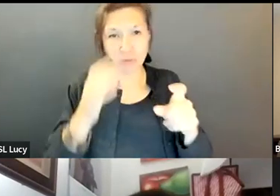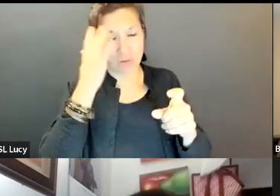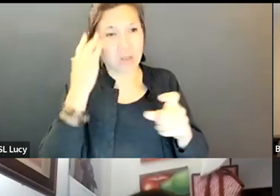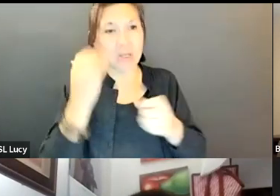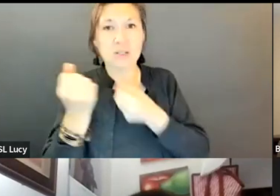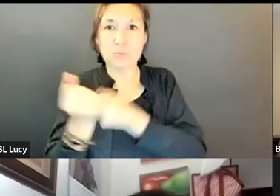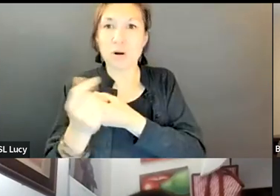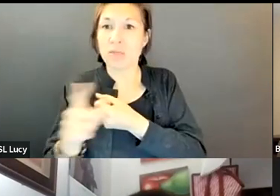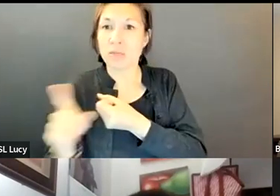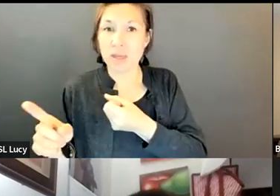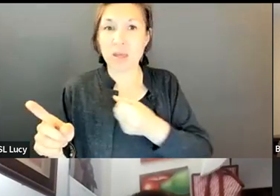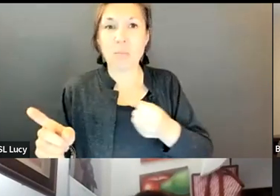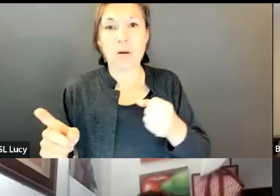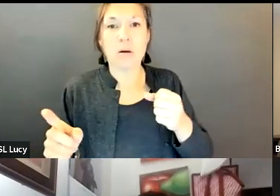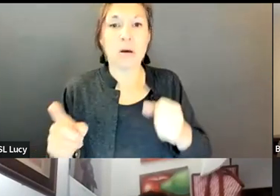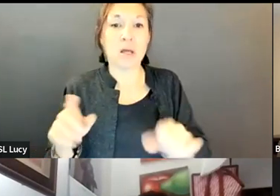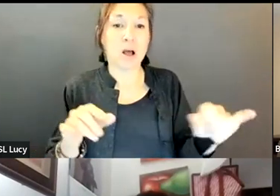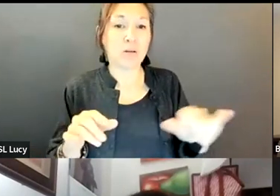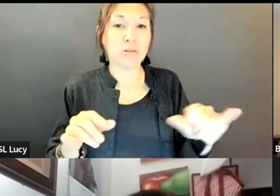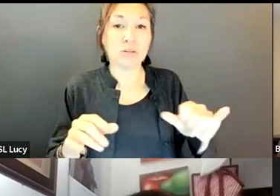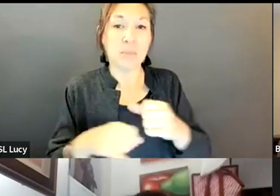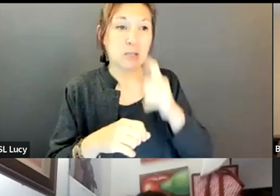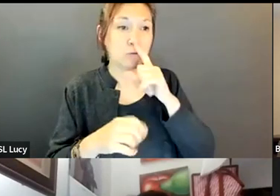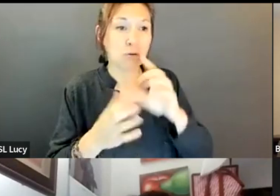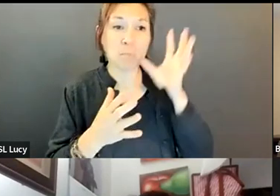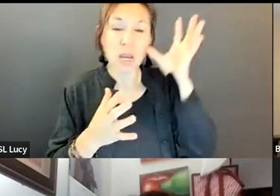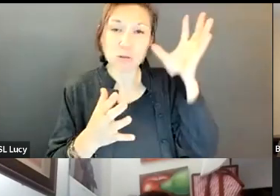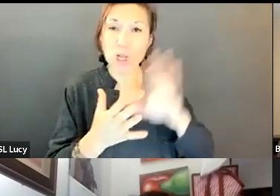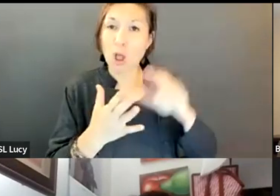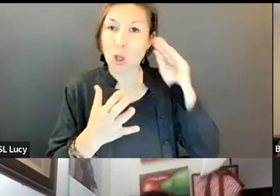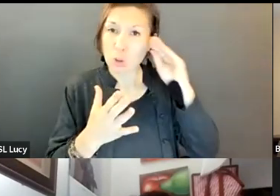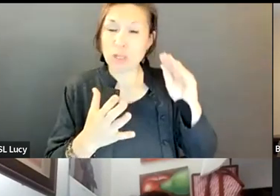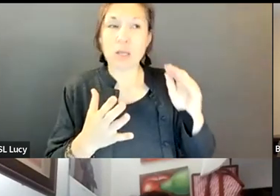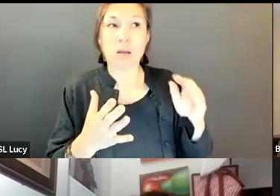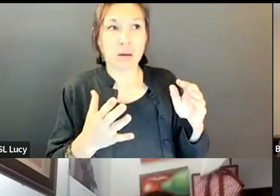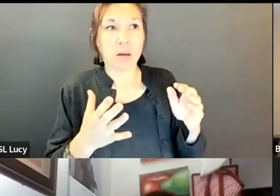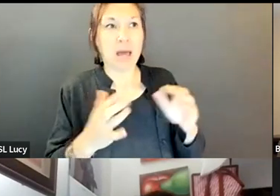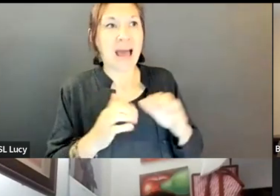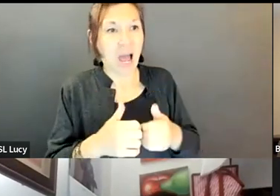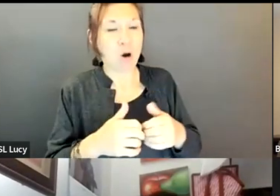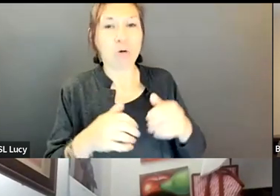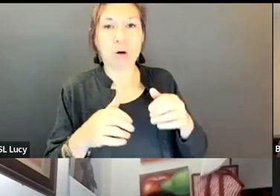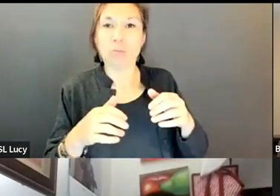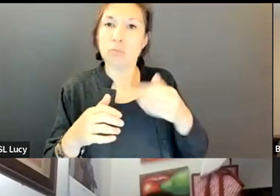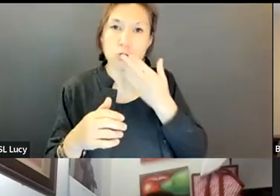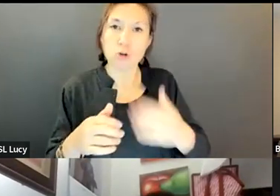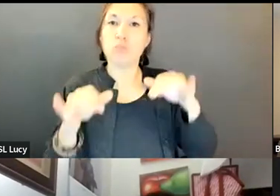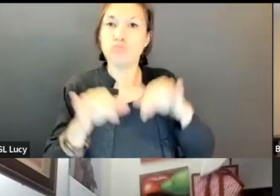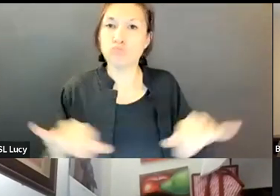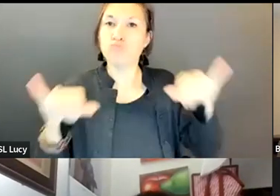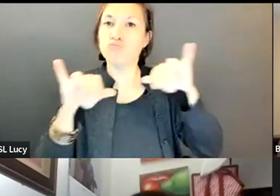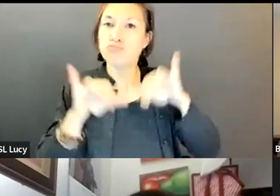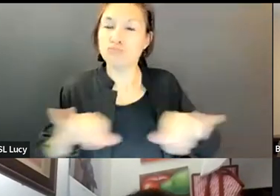ways parent learning about the importance of consists starting the habit of consistent School